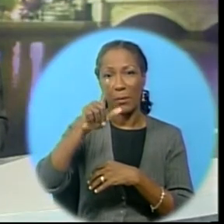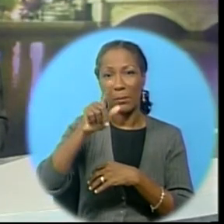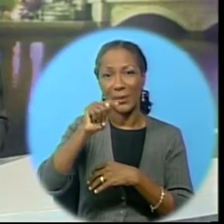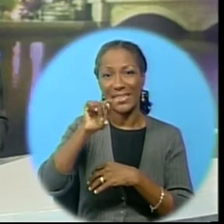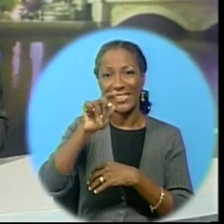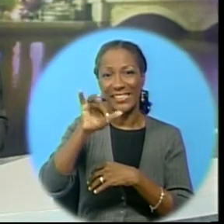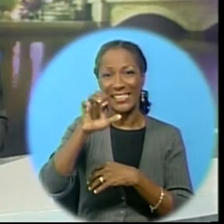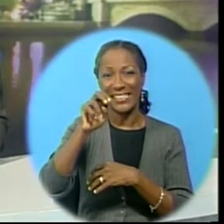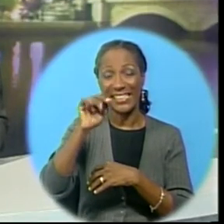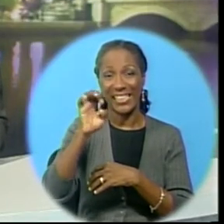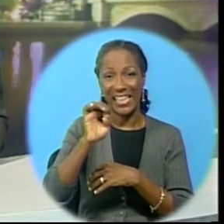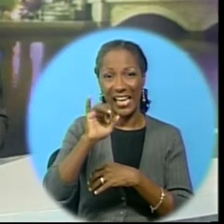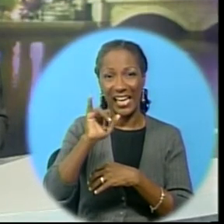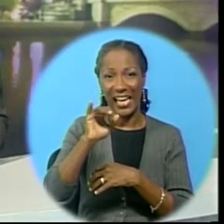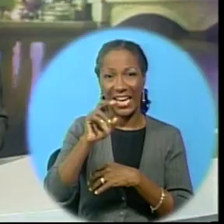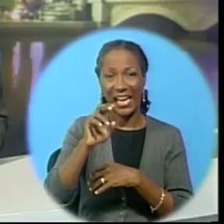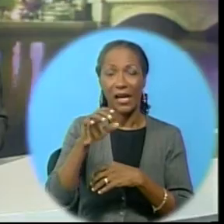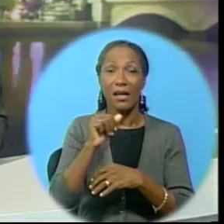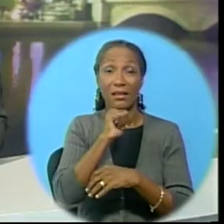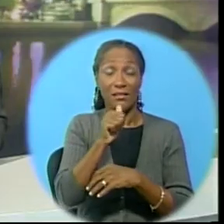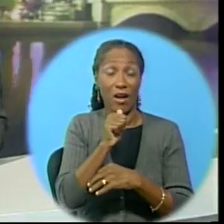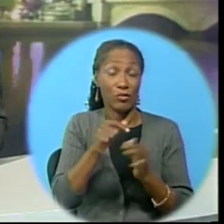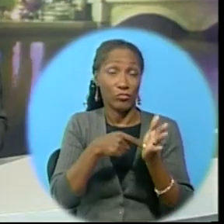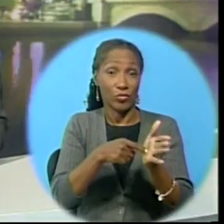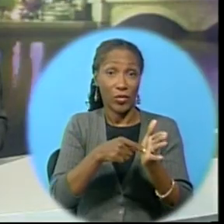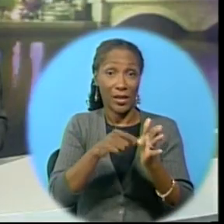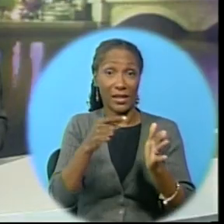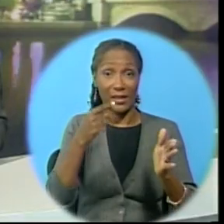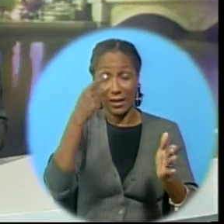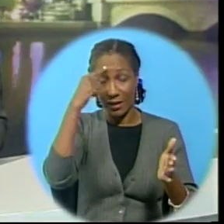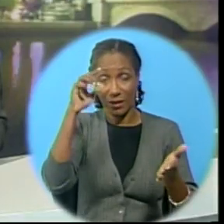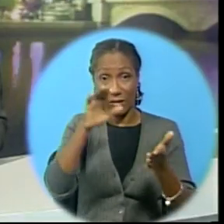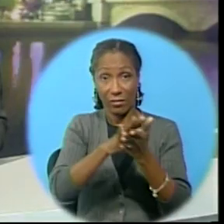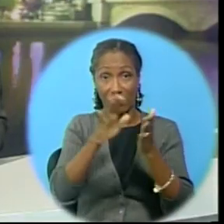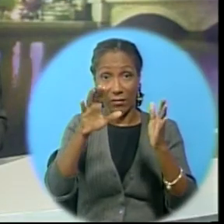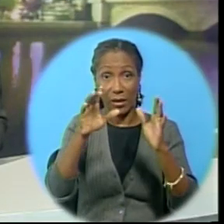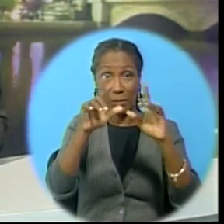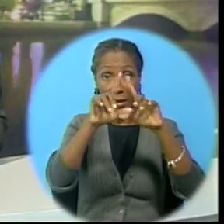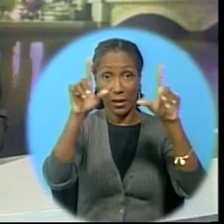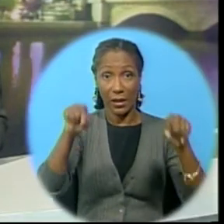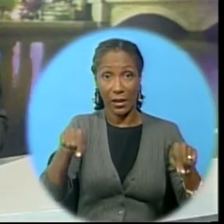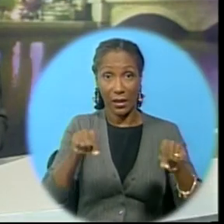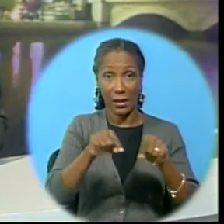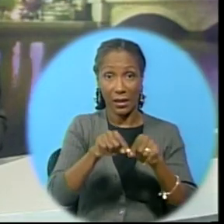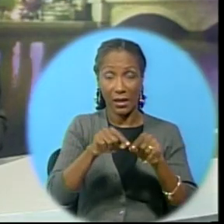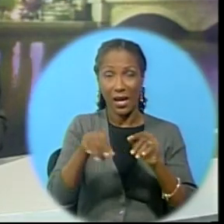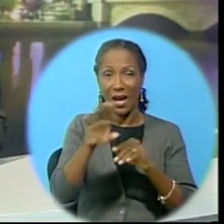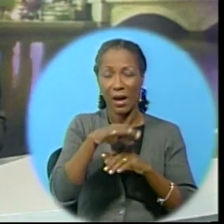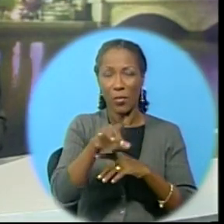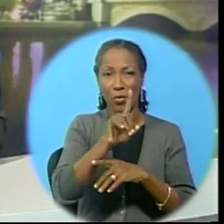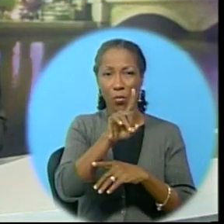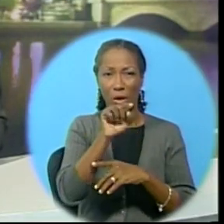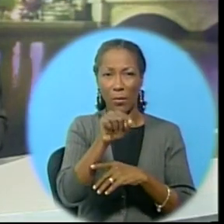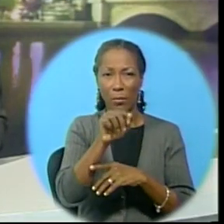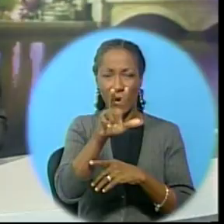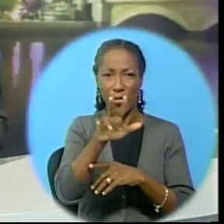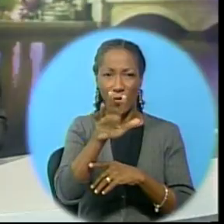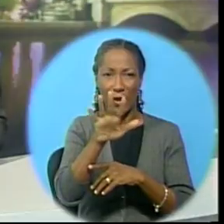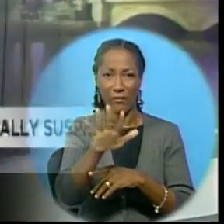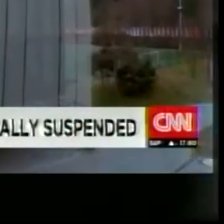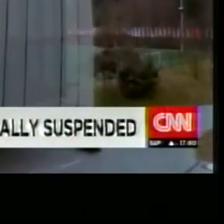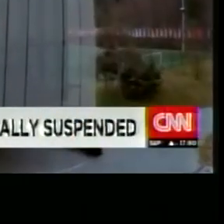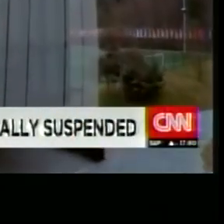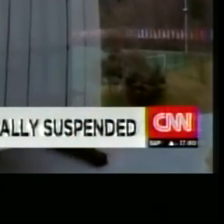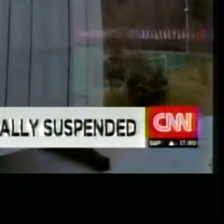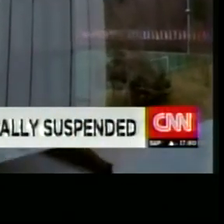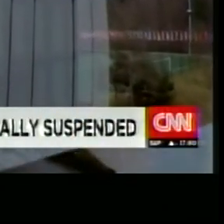with any written contract for the £1.35 million paid to Platini in 2011. The payment